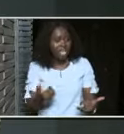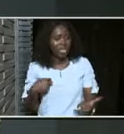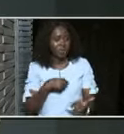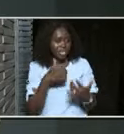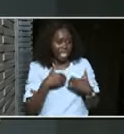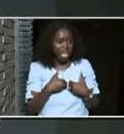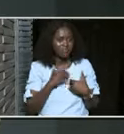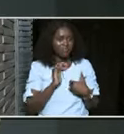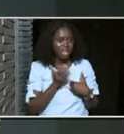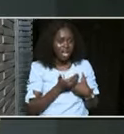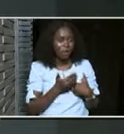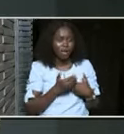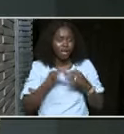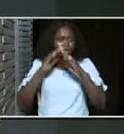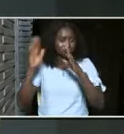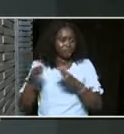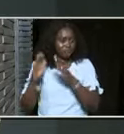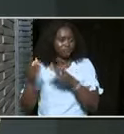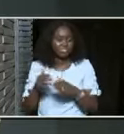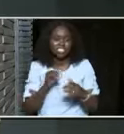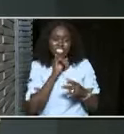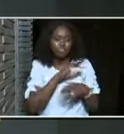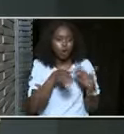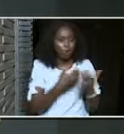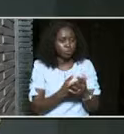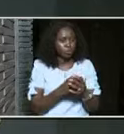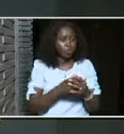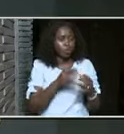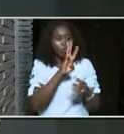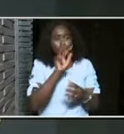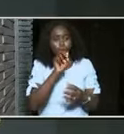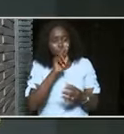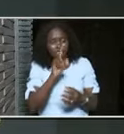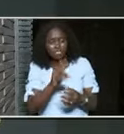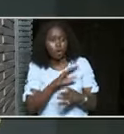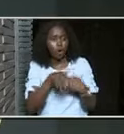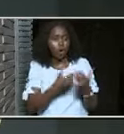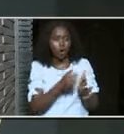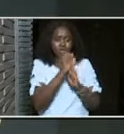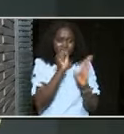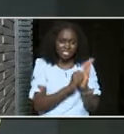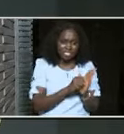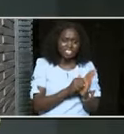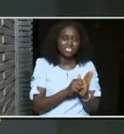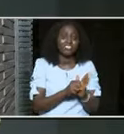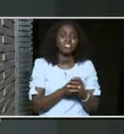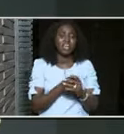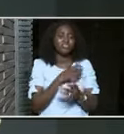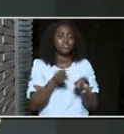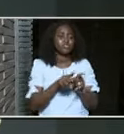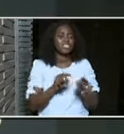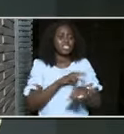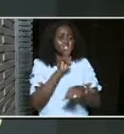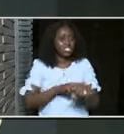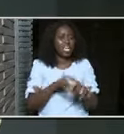the structures in all the wards, in all the local governments, in all the states and zones and the national level. And it is